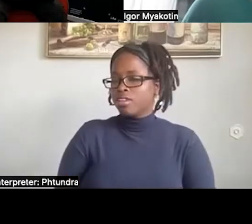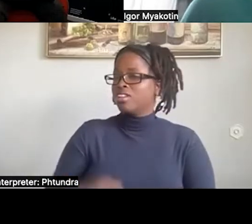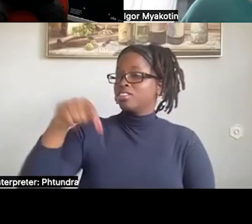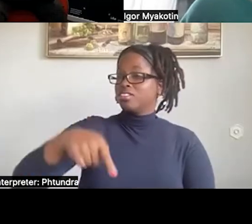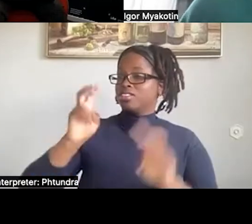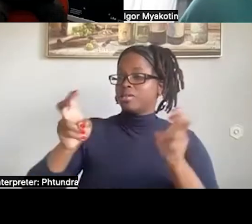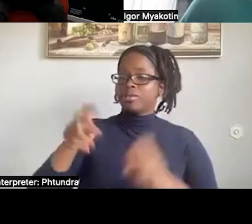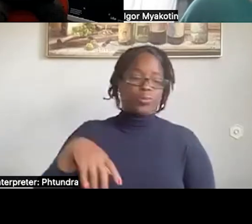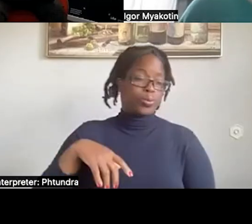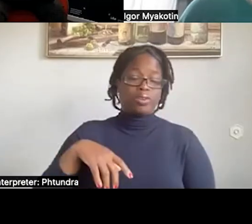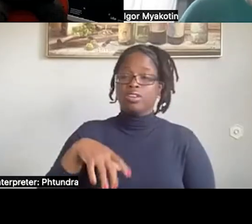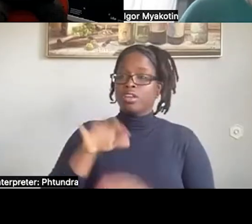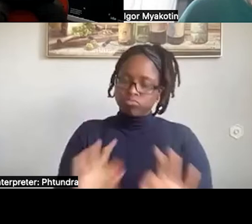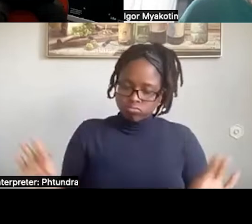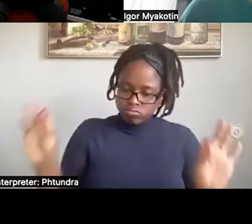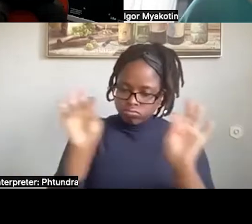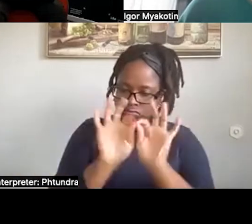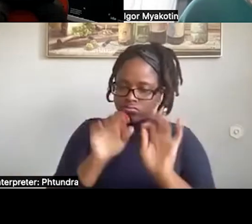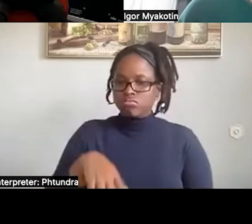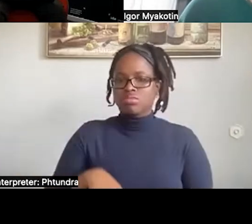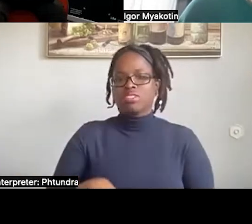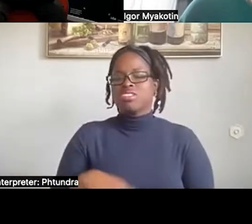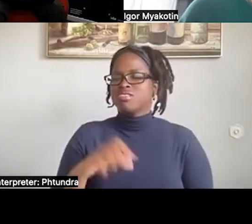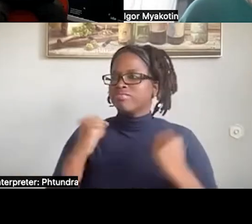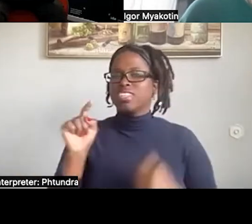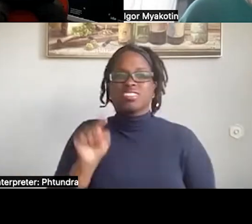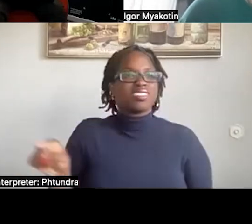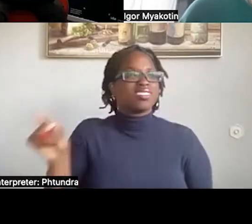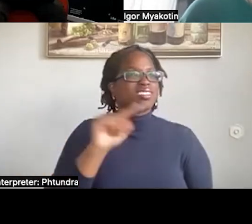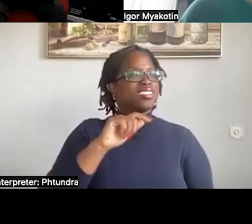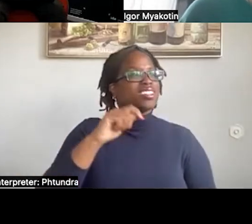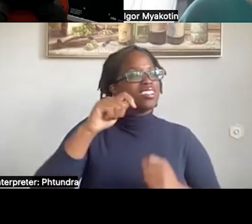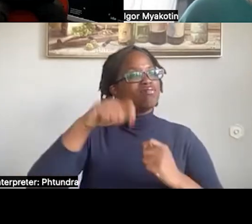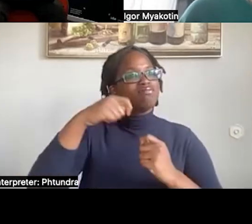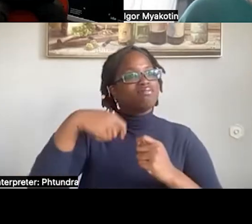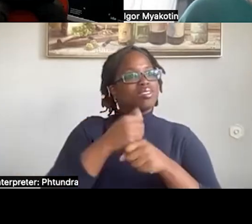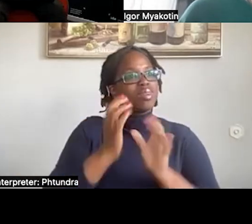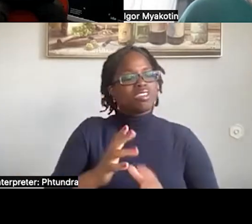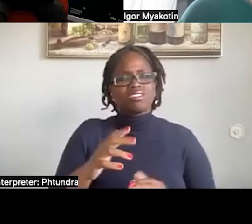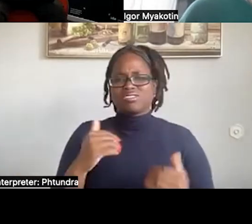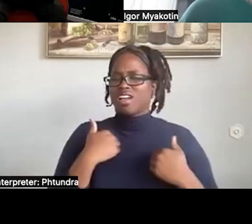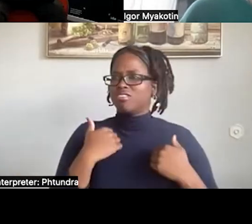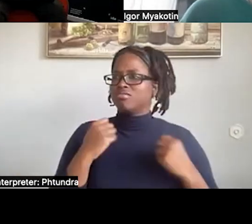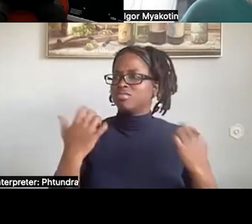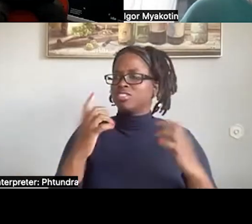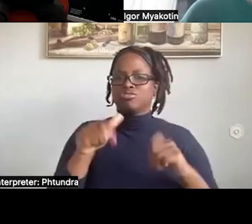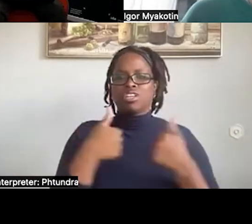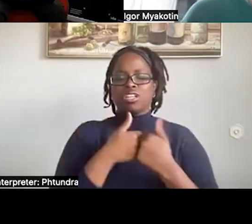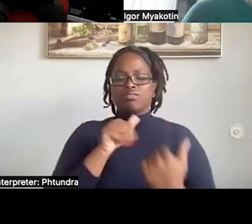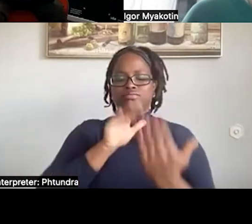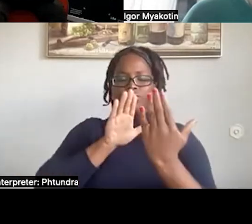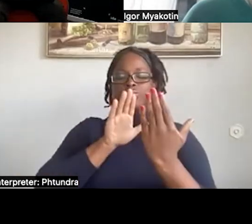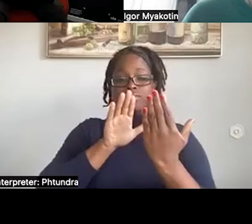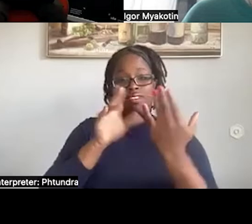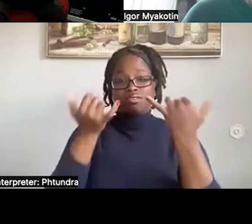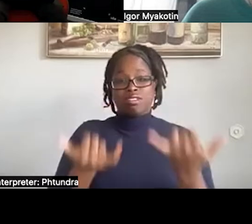now because many filmmakers are facing difficulties in this time, and it